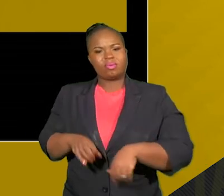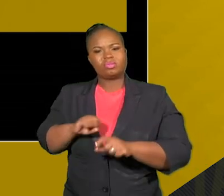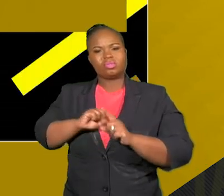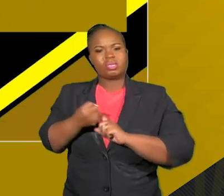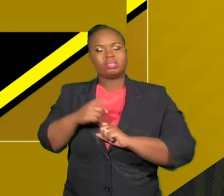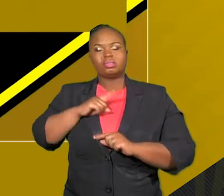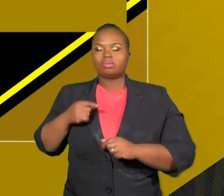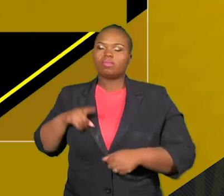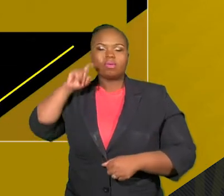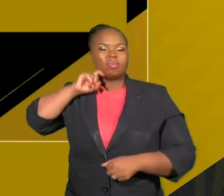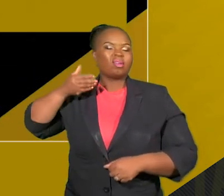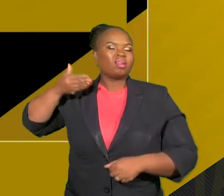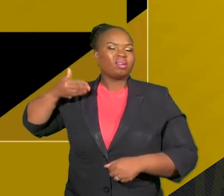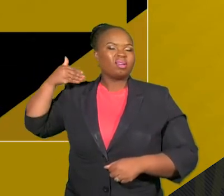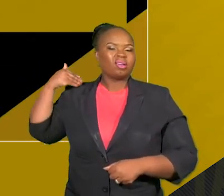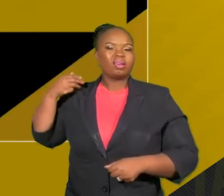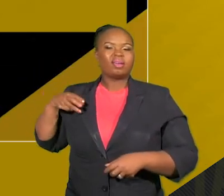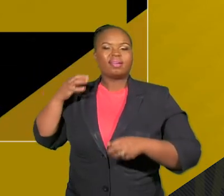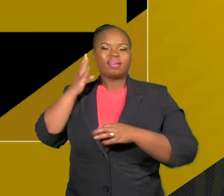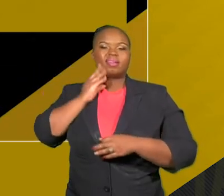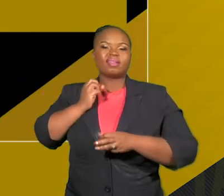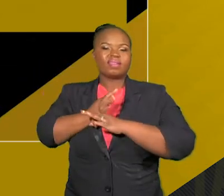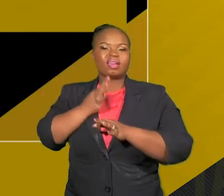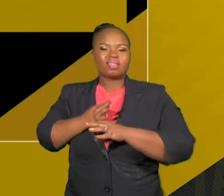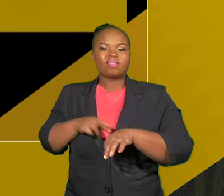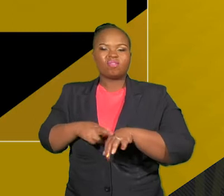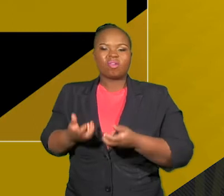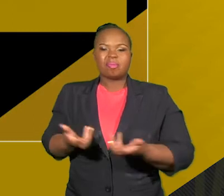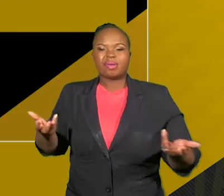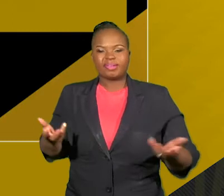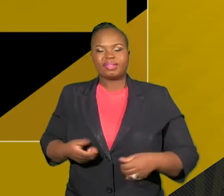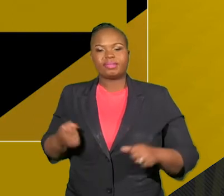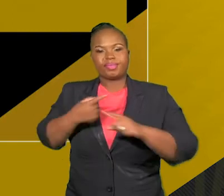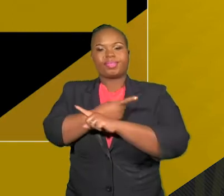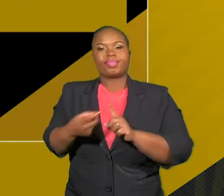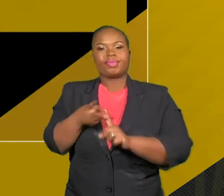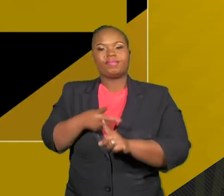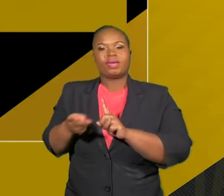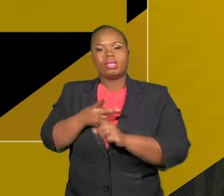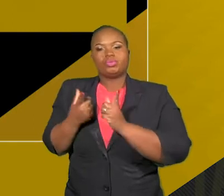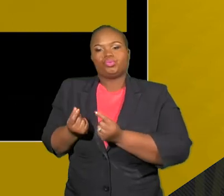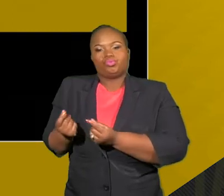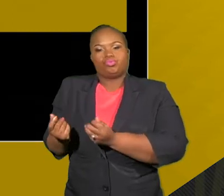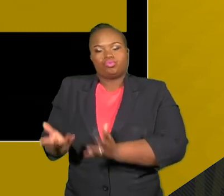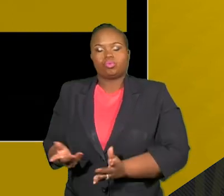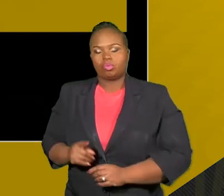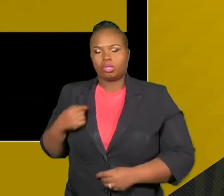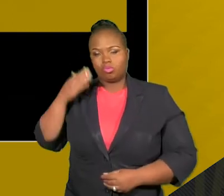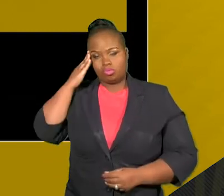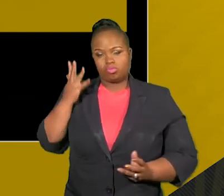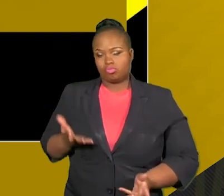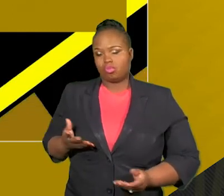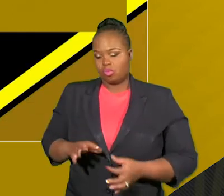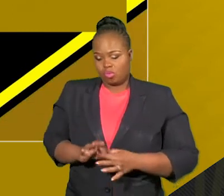ago when our grandfathers were forced to resolve apartheid conflict with violence. Now, that is the only way we know